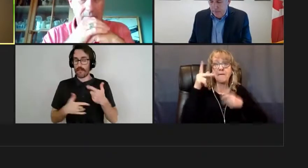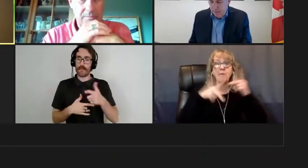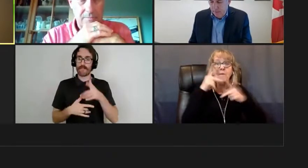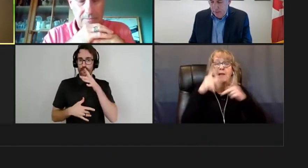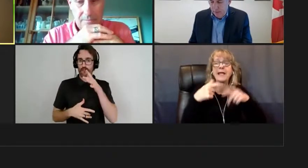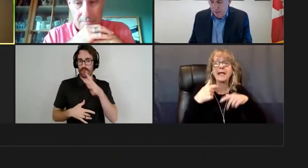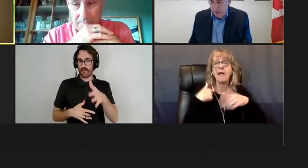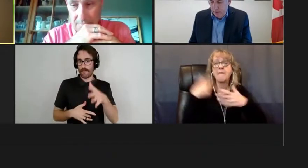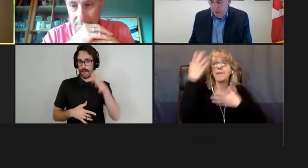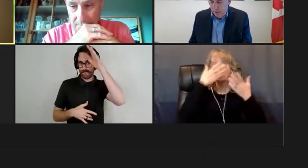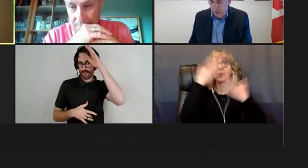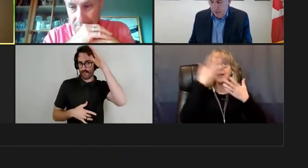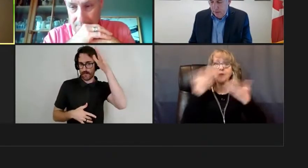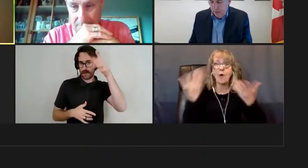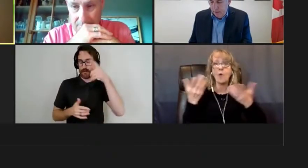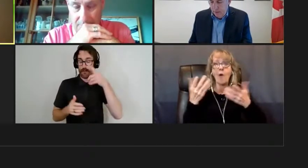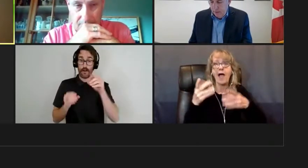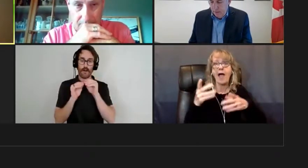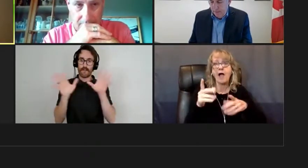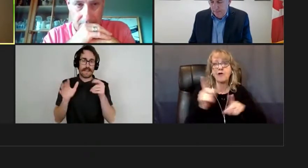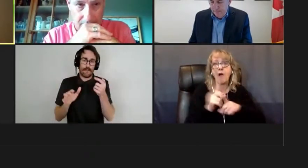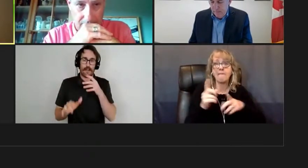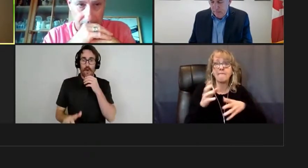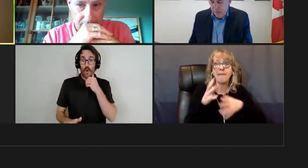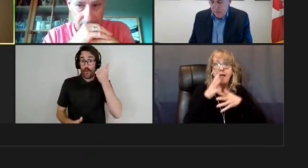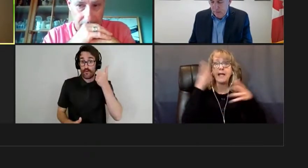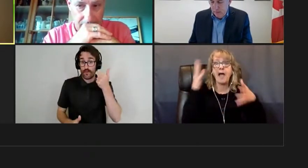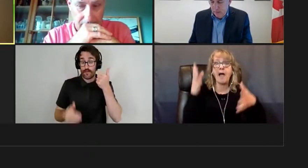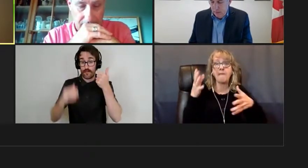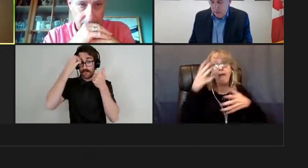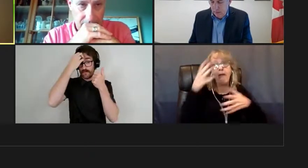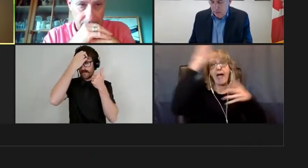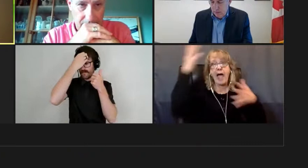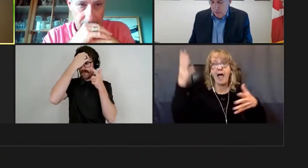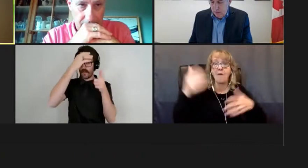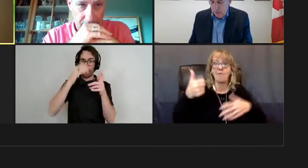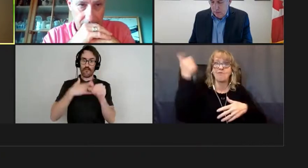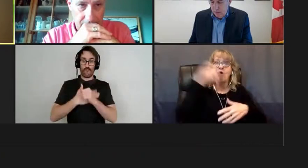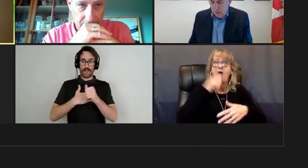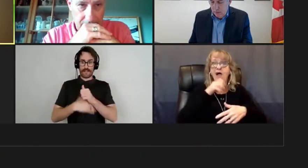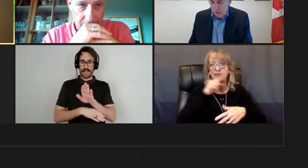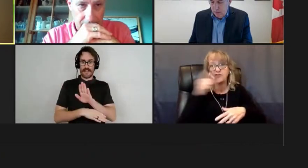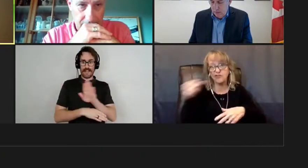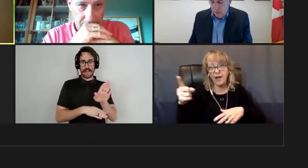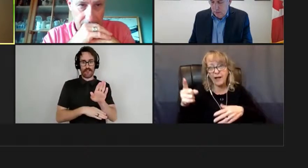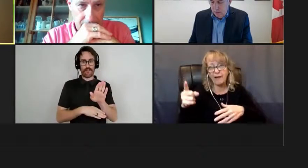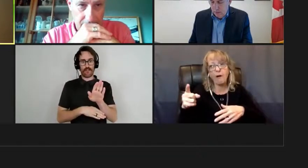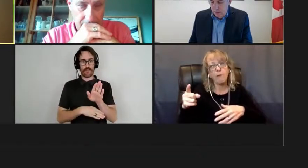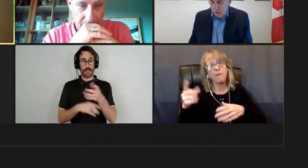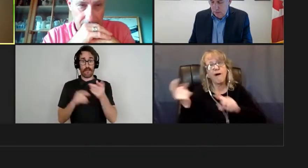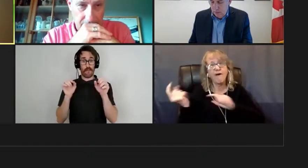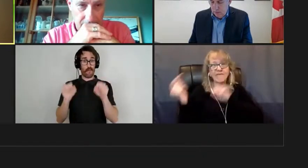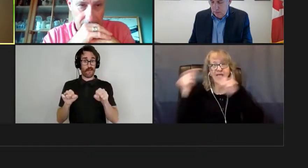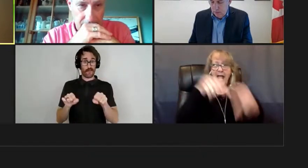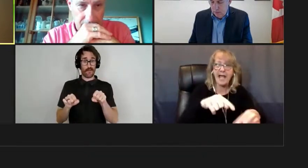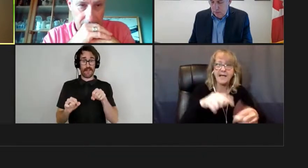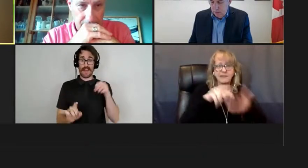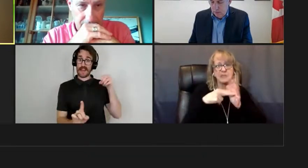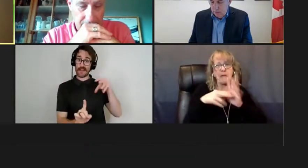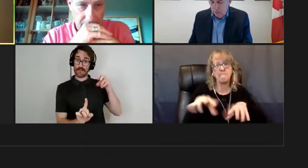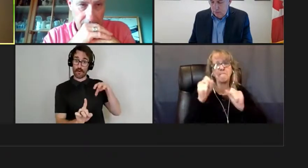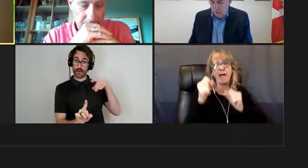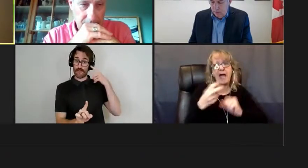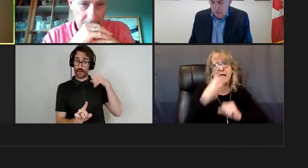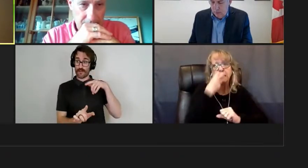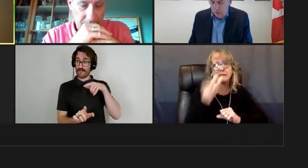who obviously is going to be older, and the risk of their exposure to the family and the potential consequences, because certainly